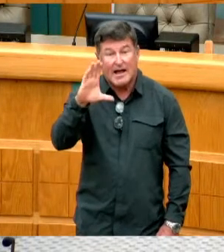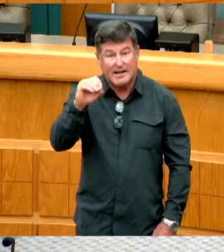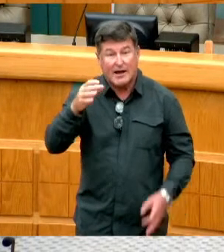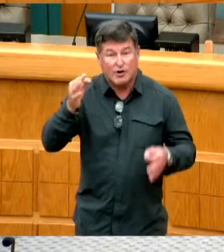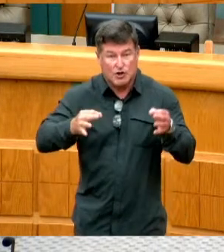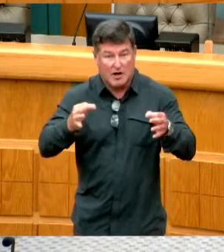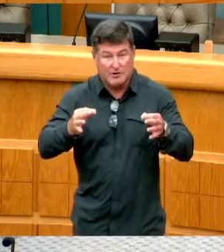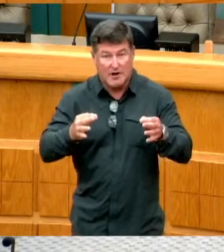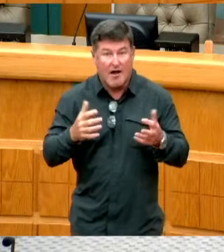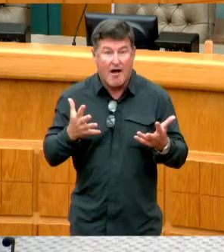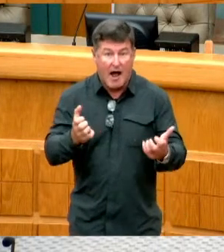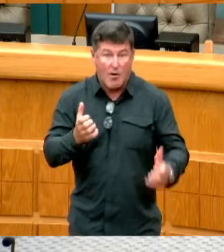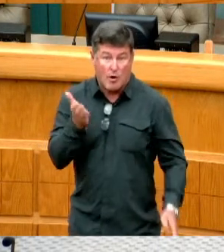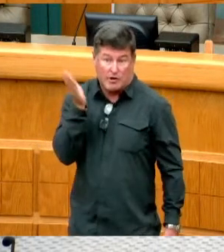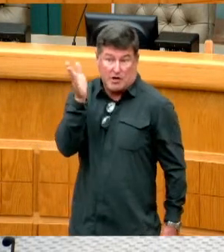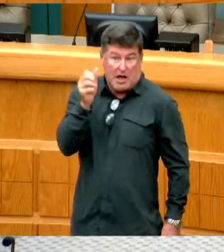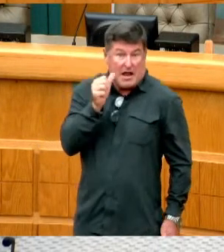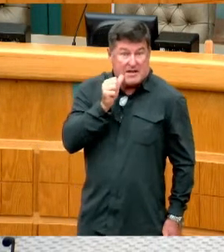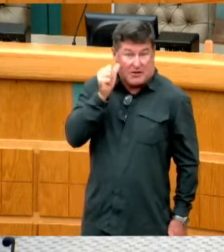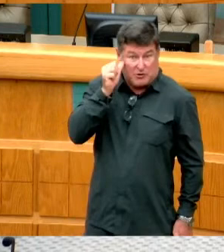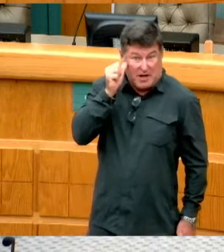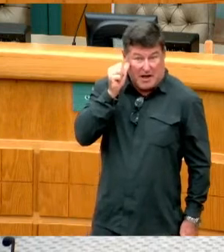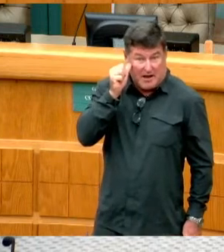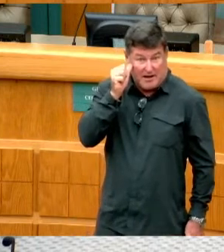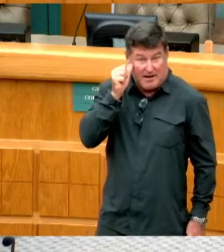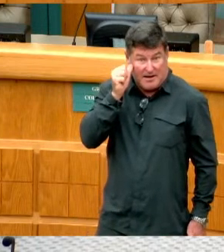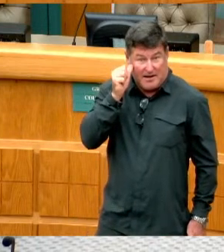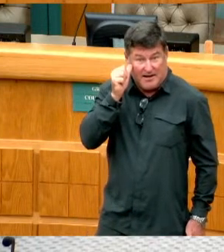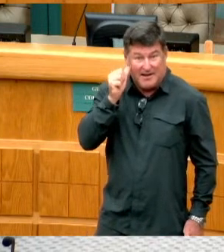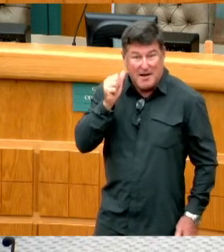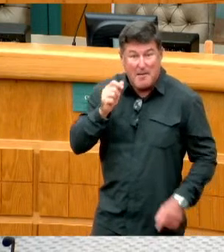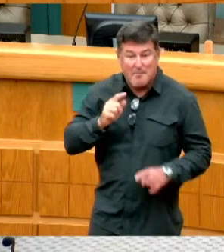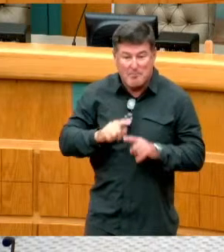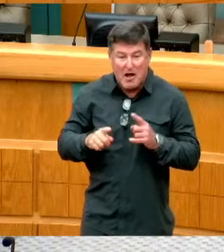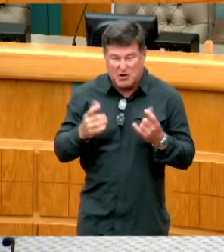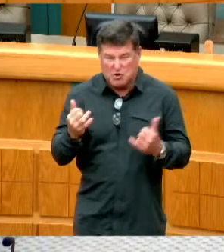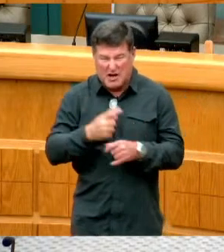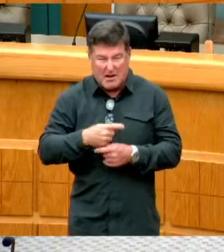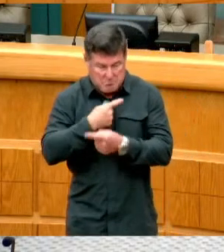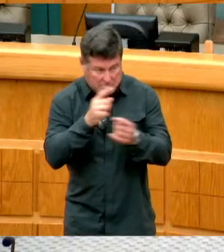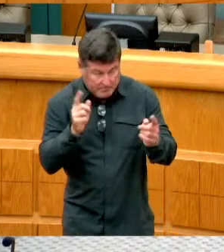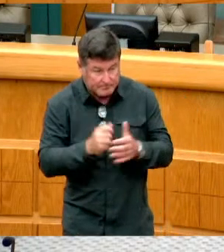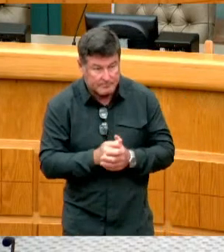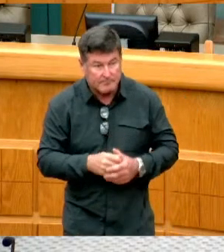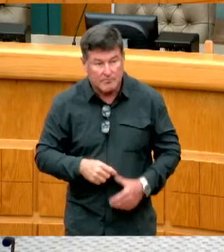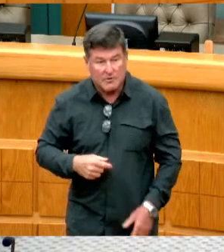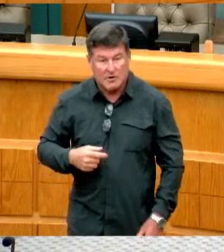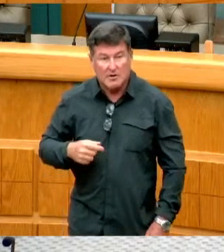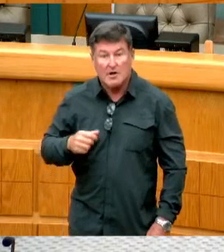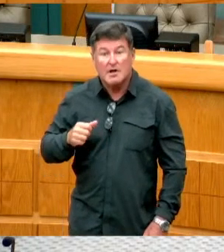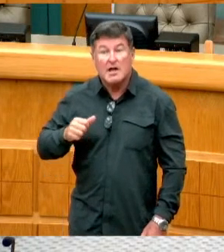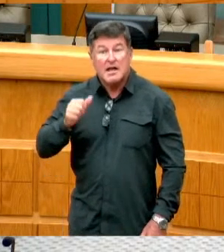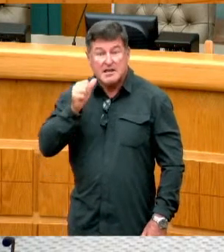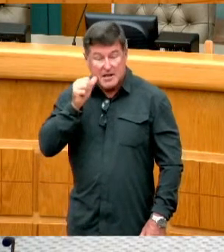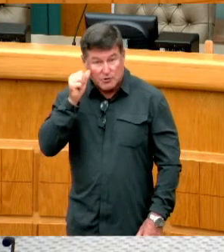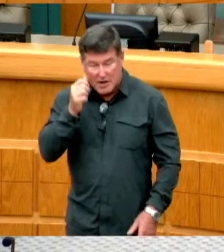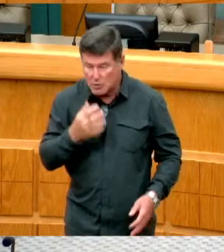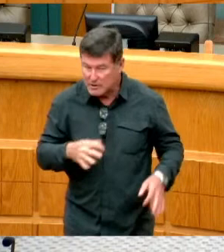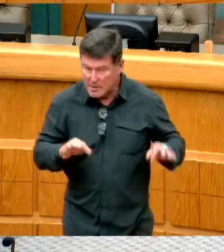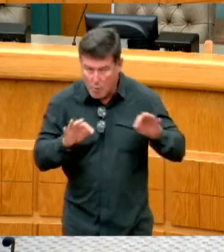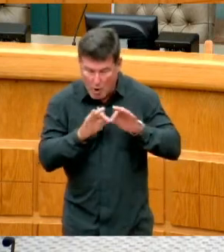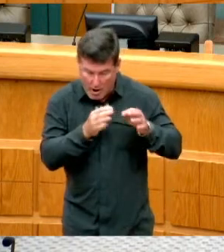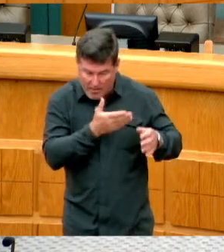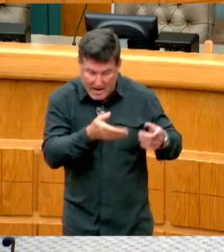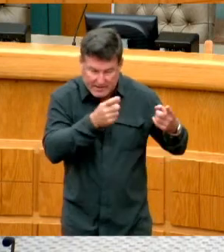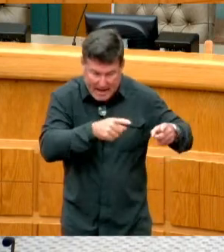because of yesterday's significance, I think it bears noting that we should repeat those comments. Although I uploaded them to